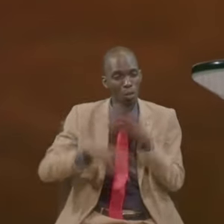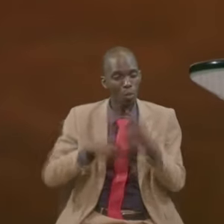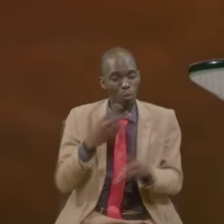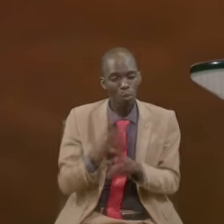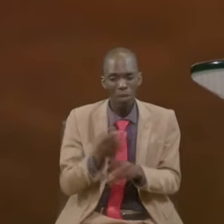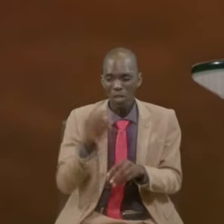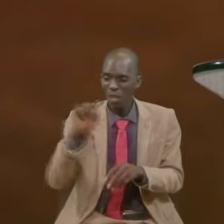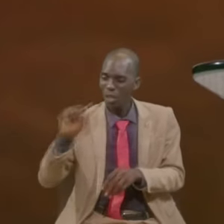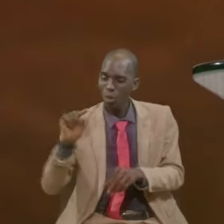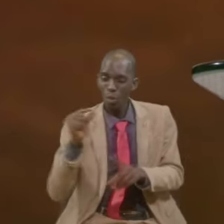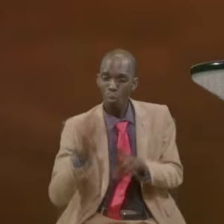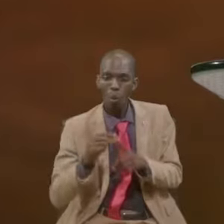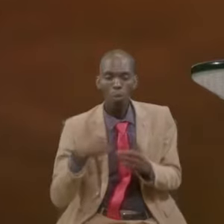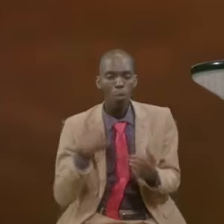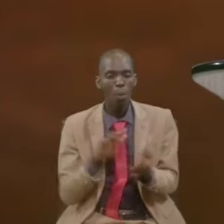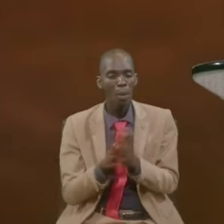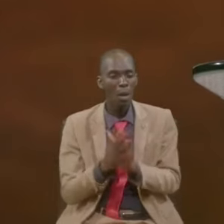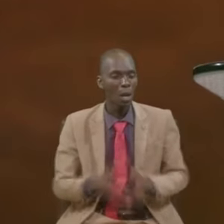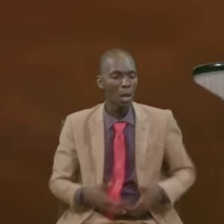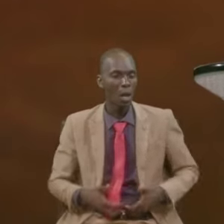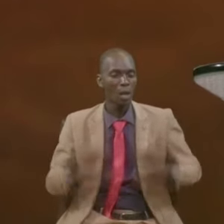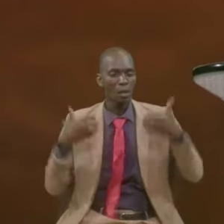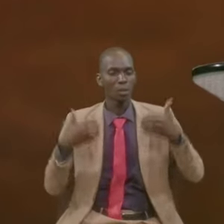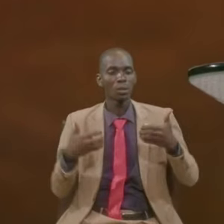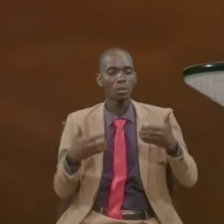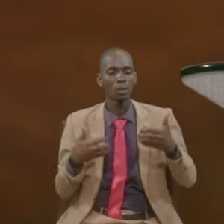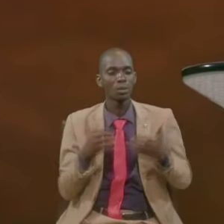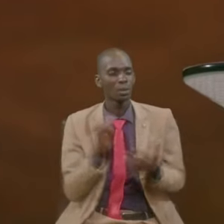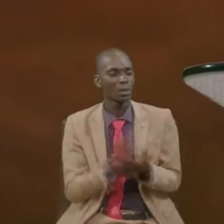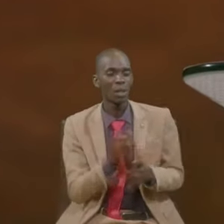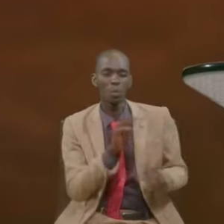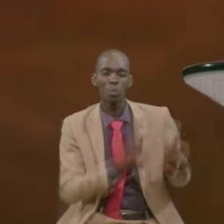angry in the world. A look